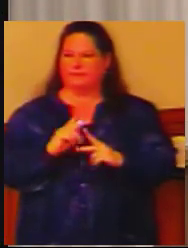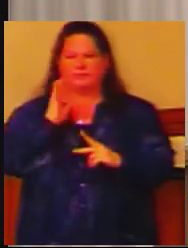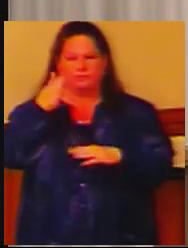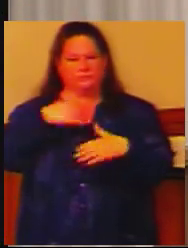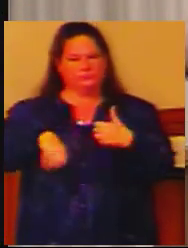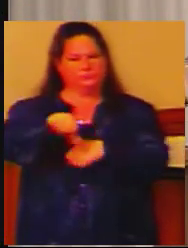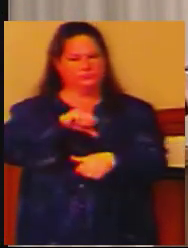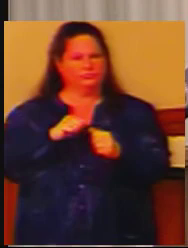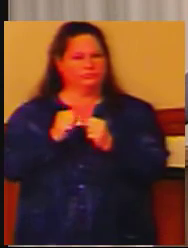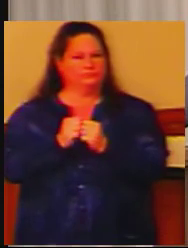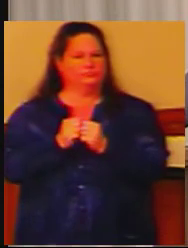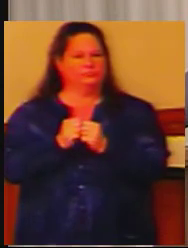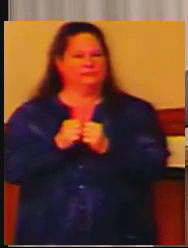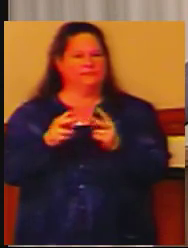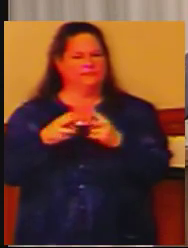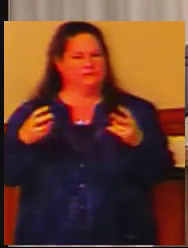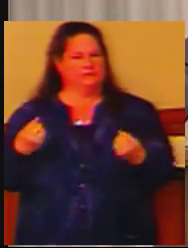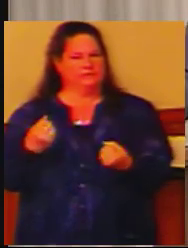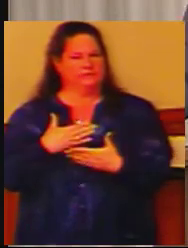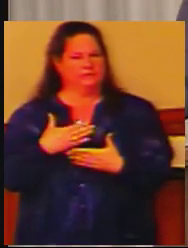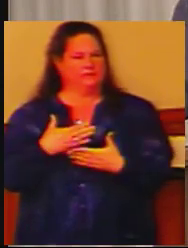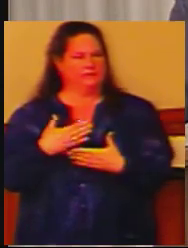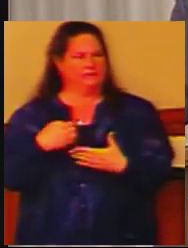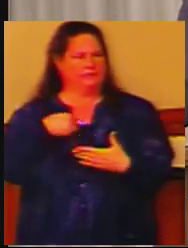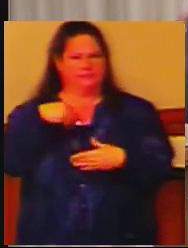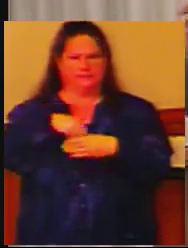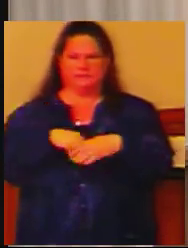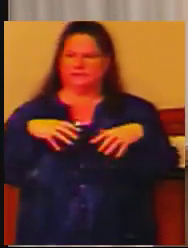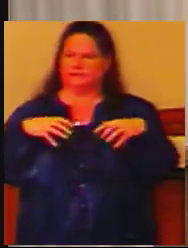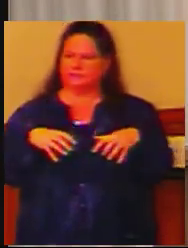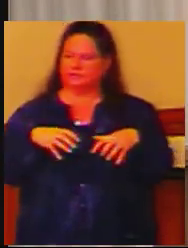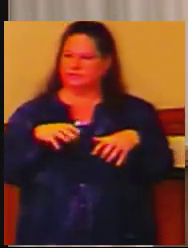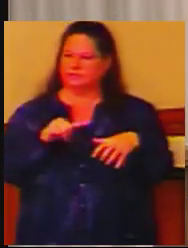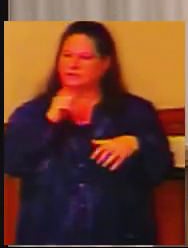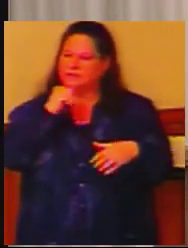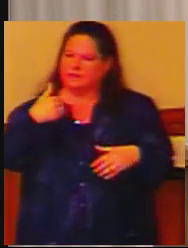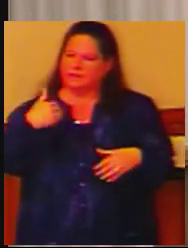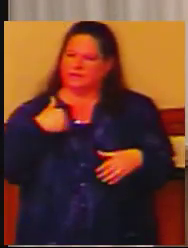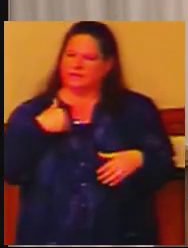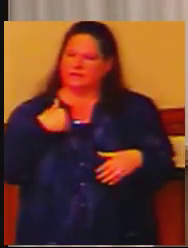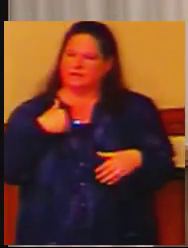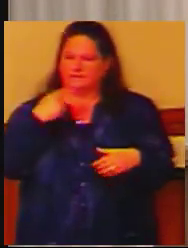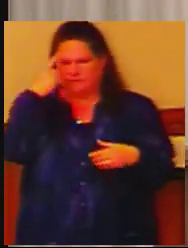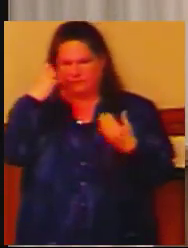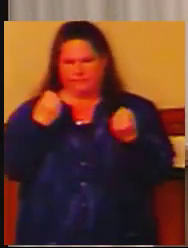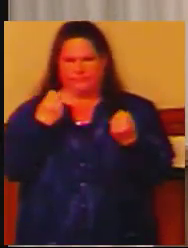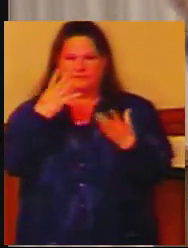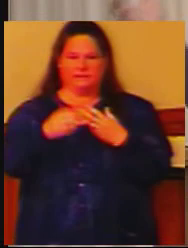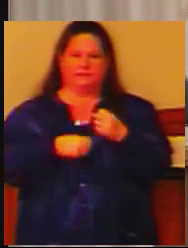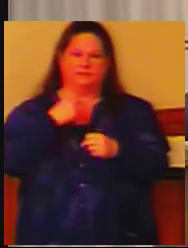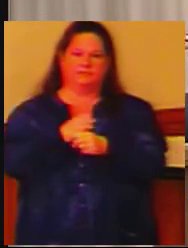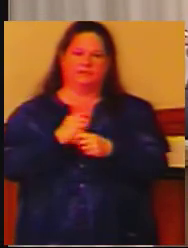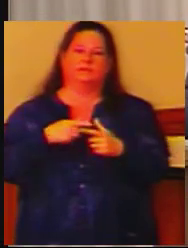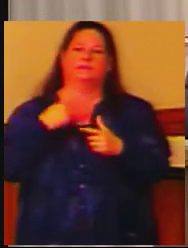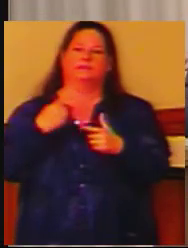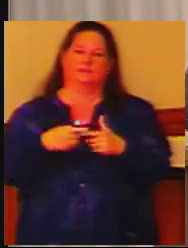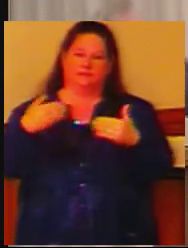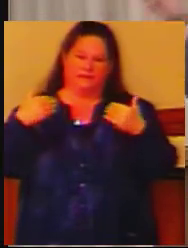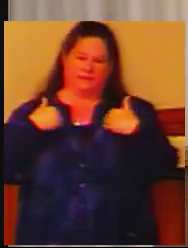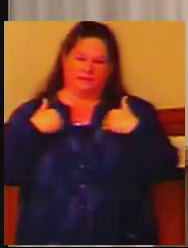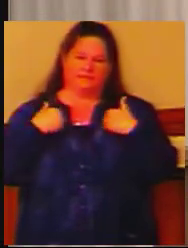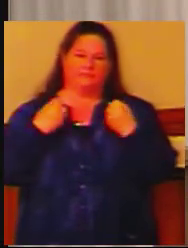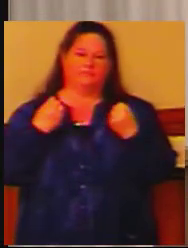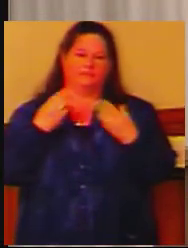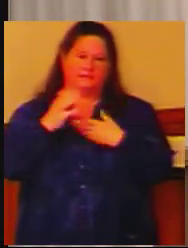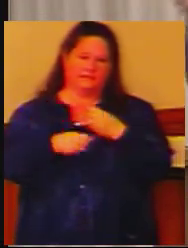interact with each other. It gets very scary. I've been in congregations that didn't have them for many years, and then they did have for many years,